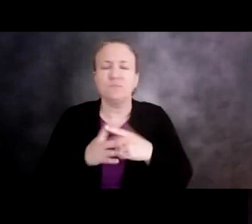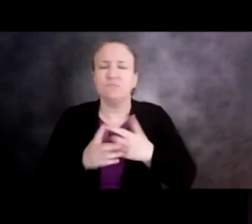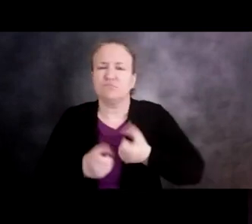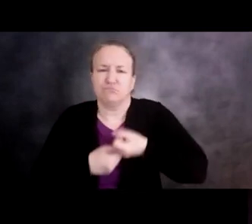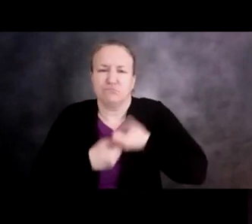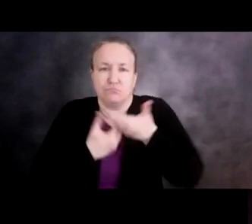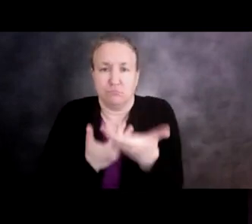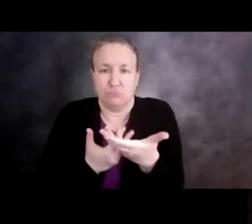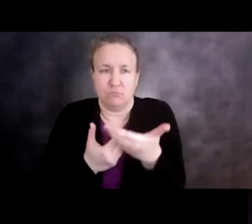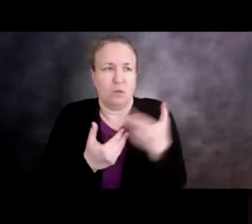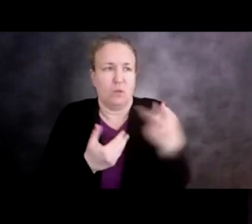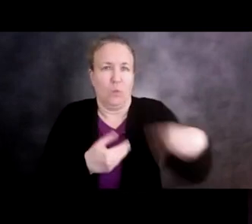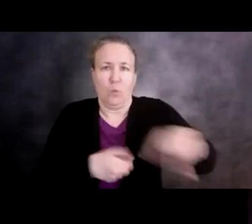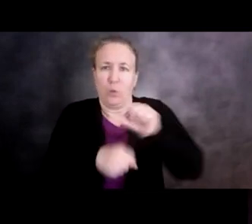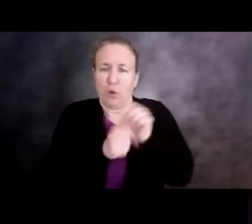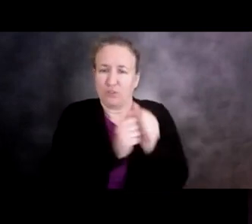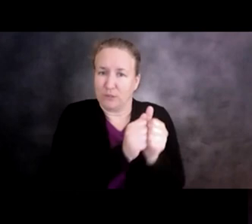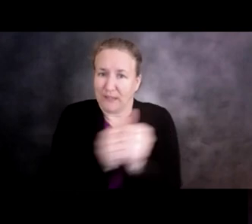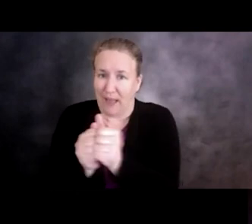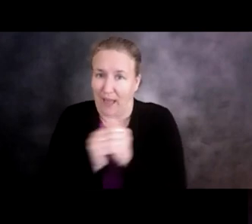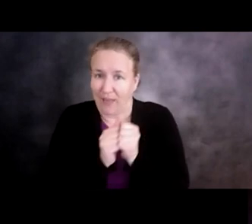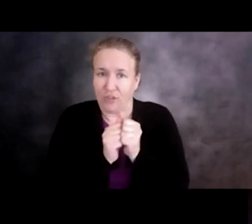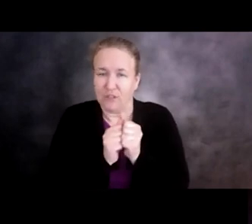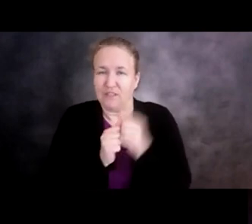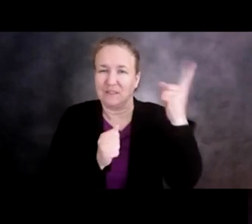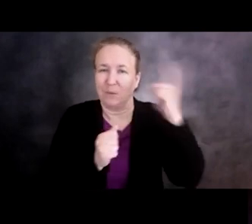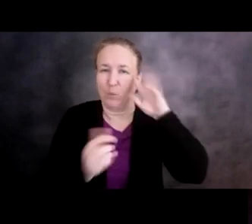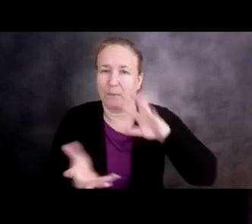we'll work through the phrase, and somebody will mess it